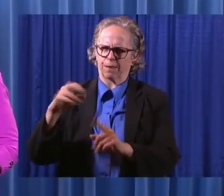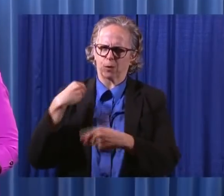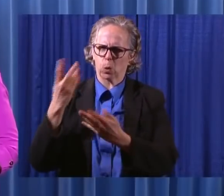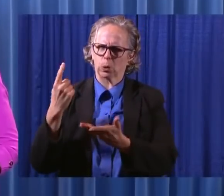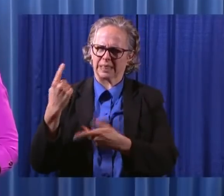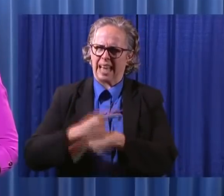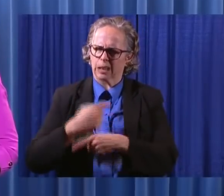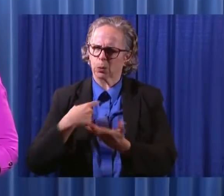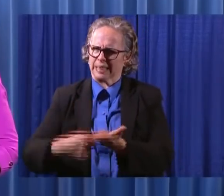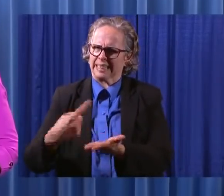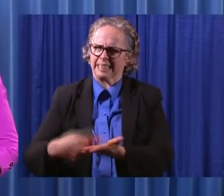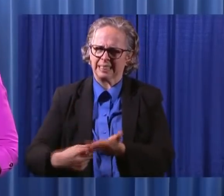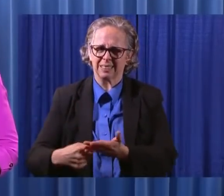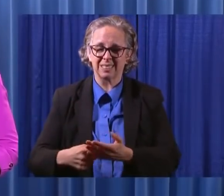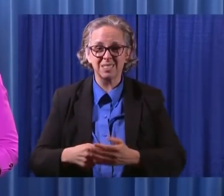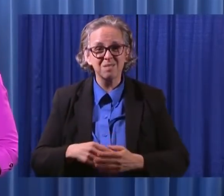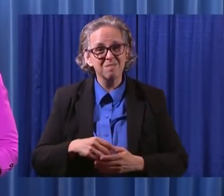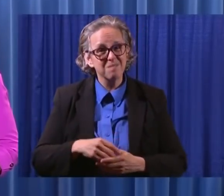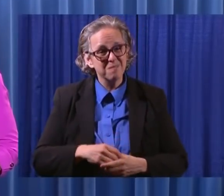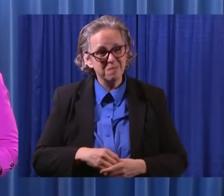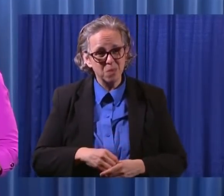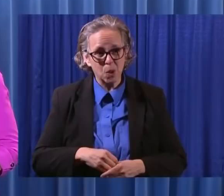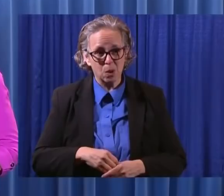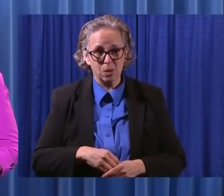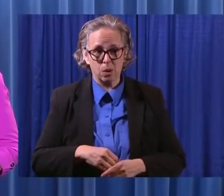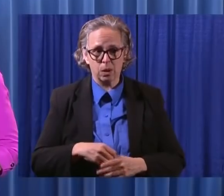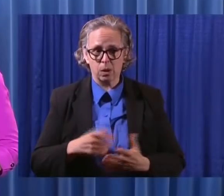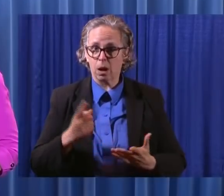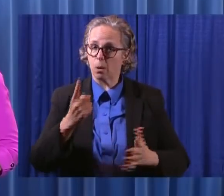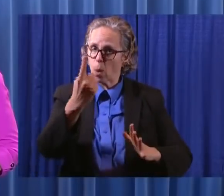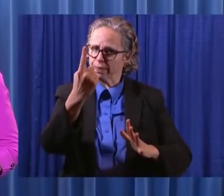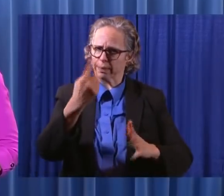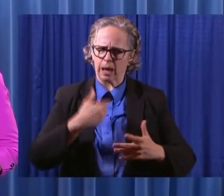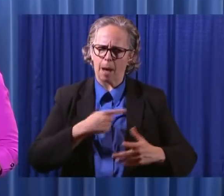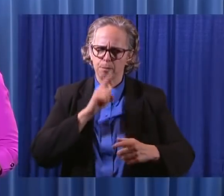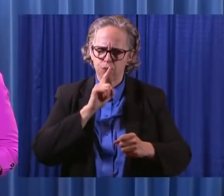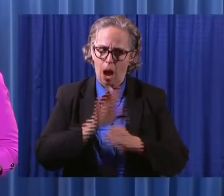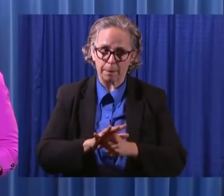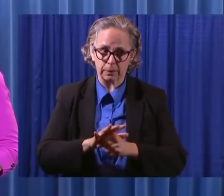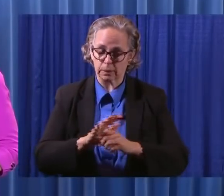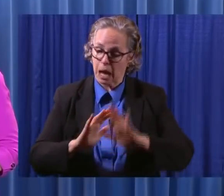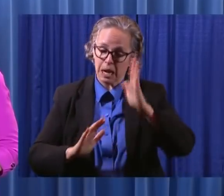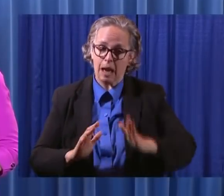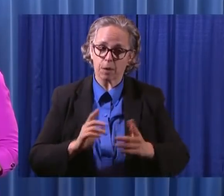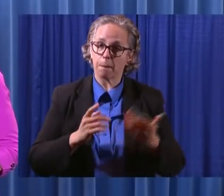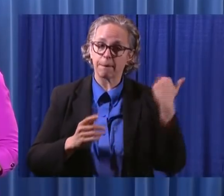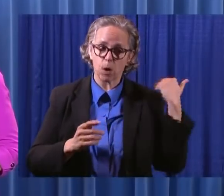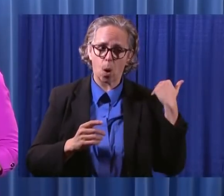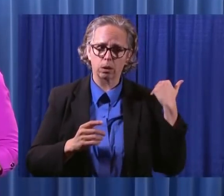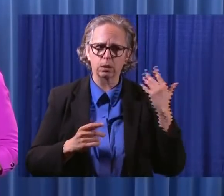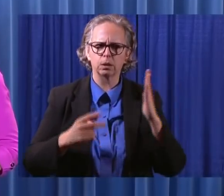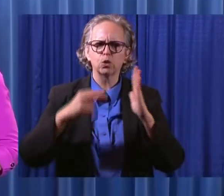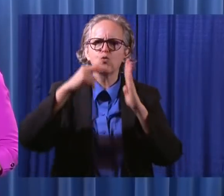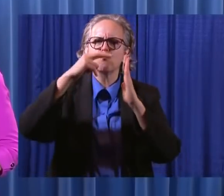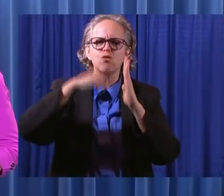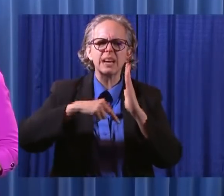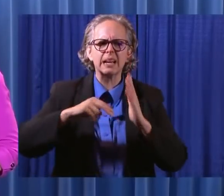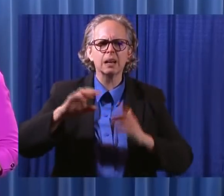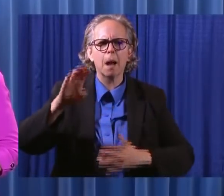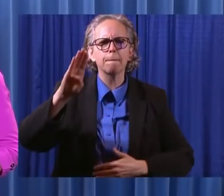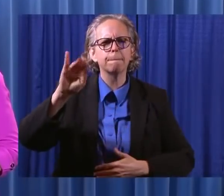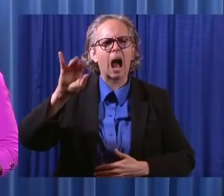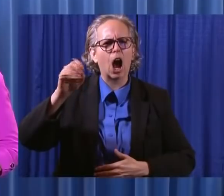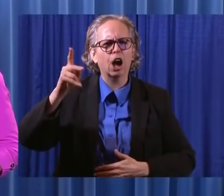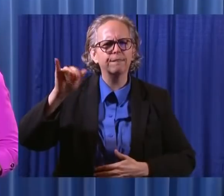of vowed to do is something I've never done before, and that is read a biography of Columbus. So if this